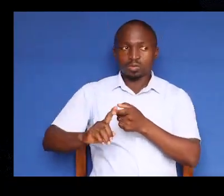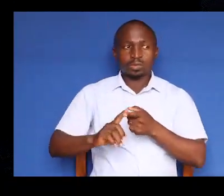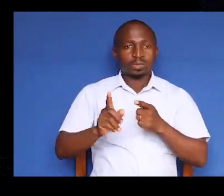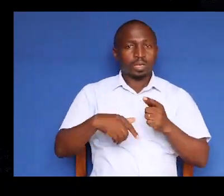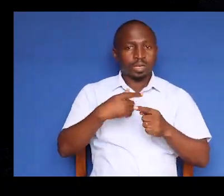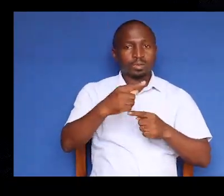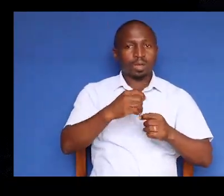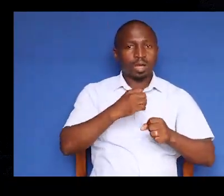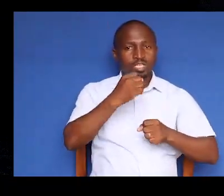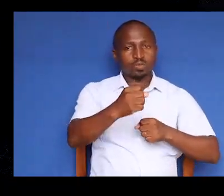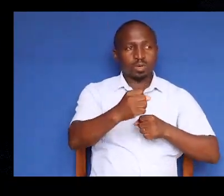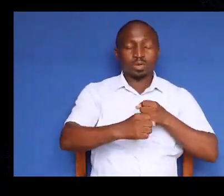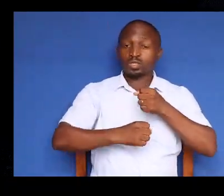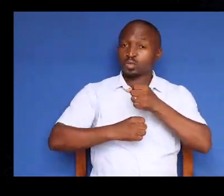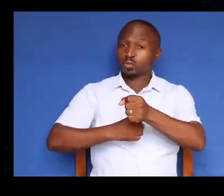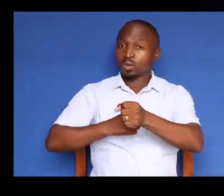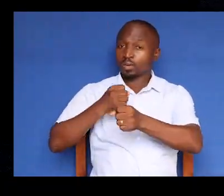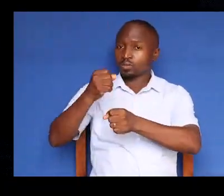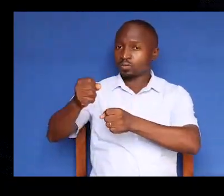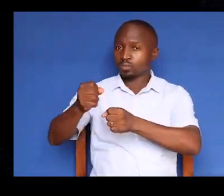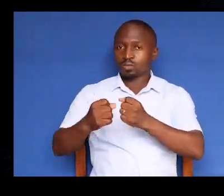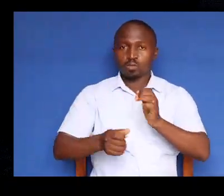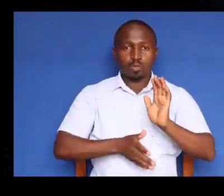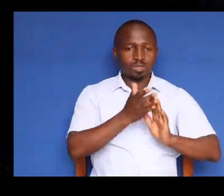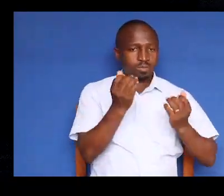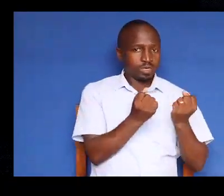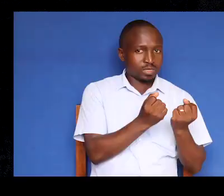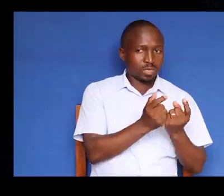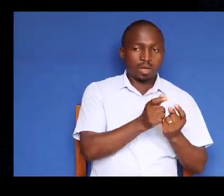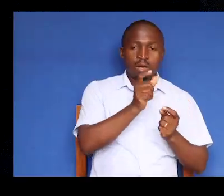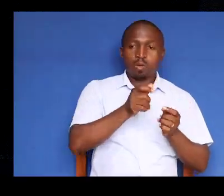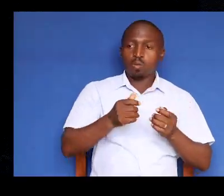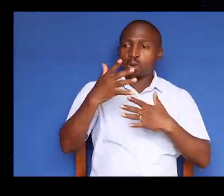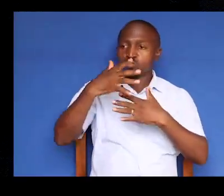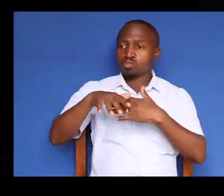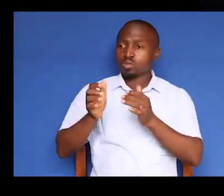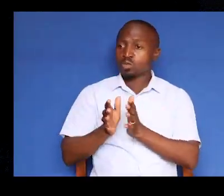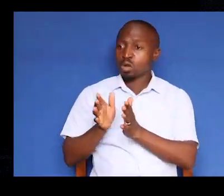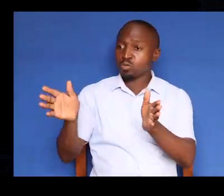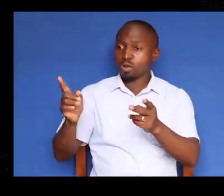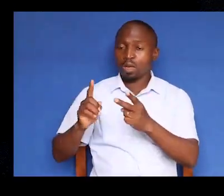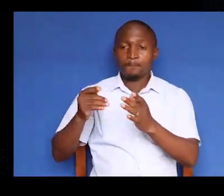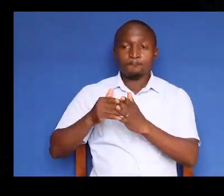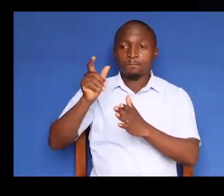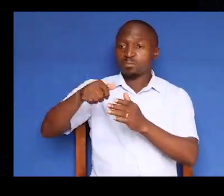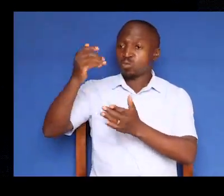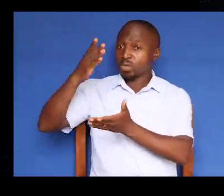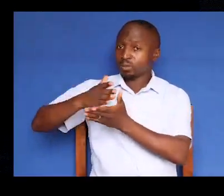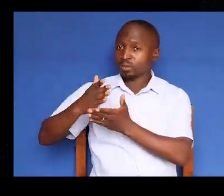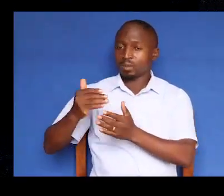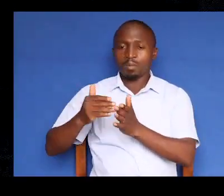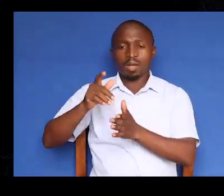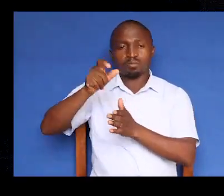like stage by stage from production to wholesaler to retailer up to final user. So the whole burden